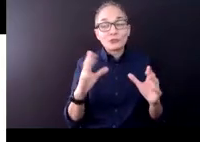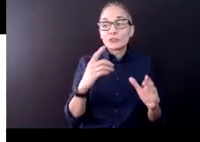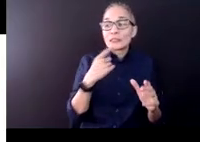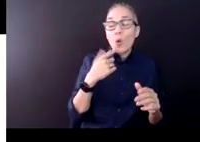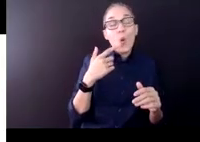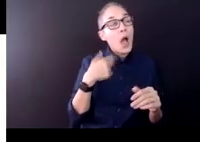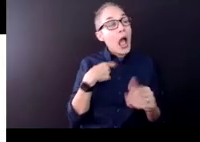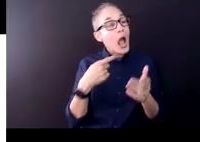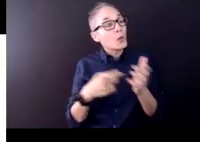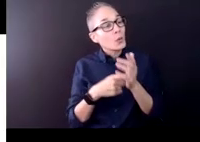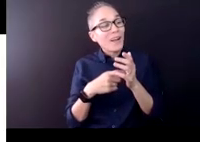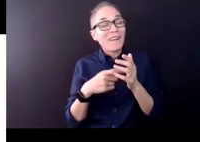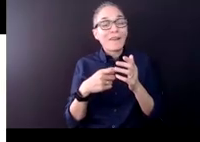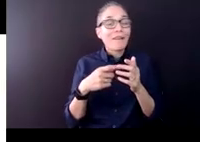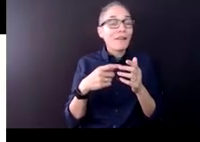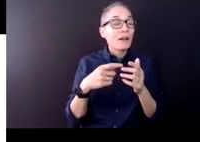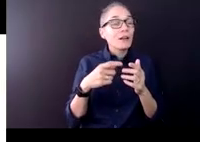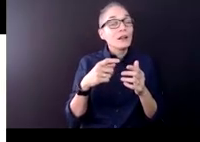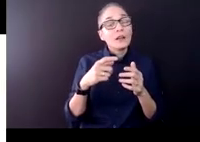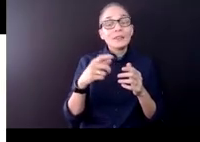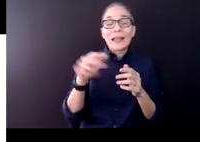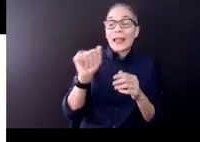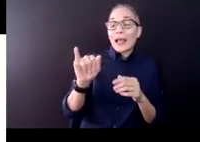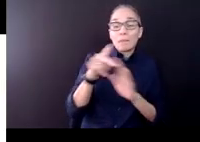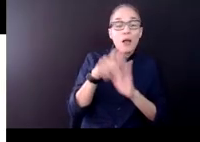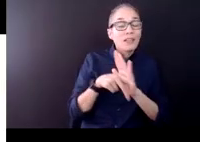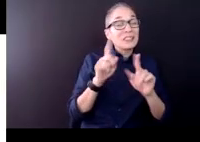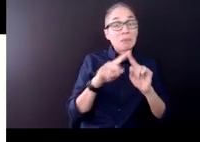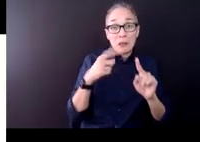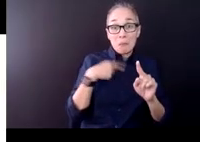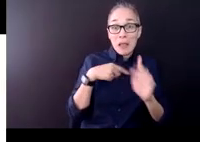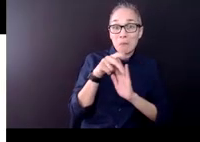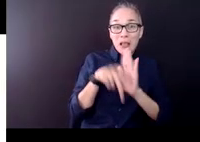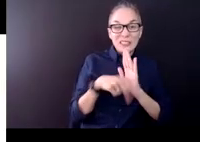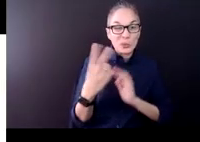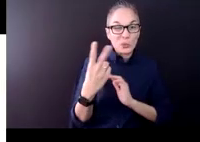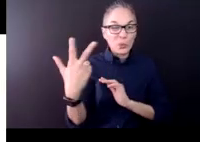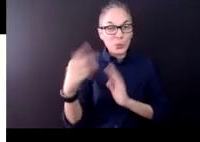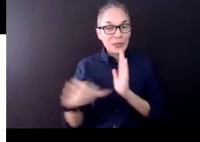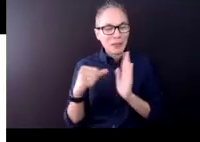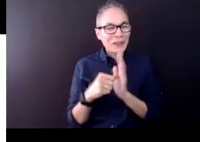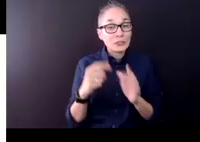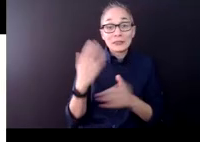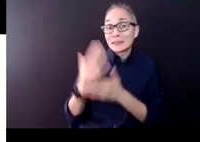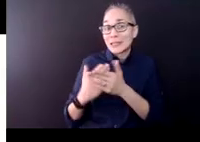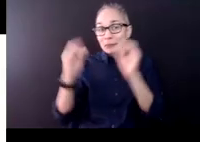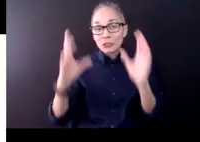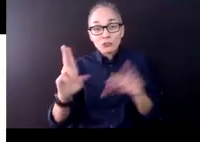2, 3 page AI policy, and I think that's great. And others just have a few sentences. That's also fine too.